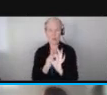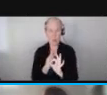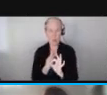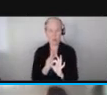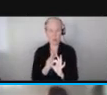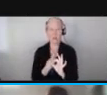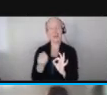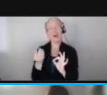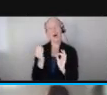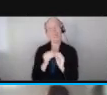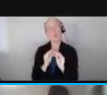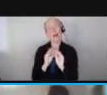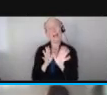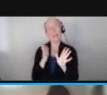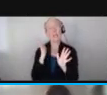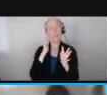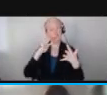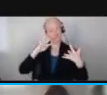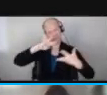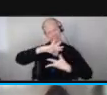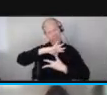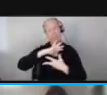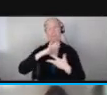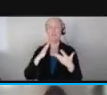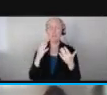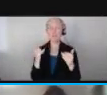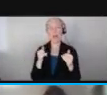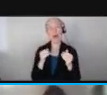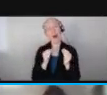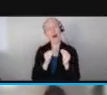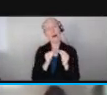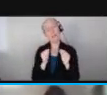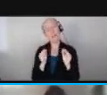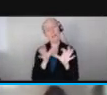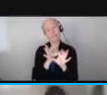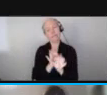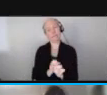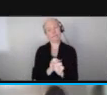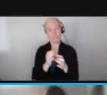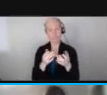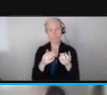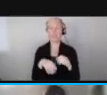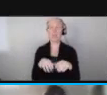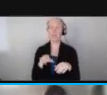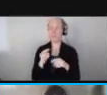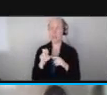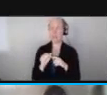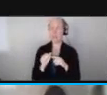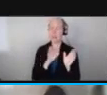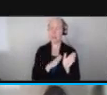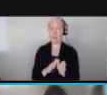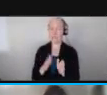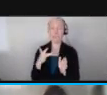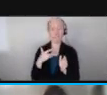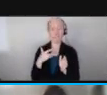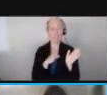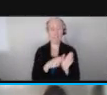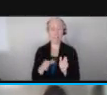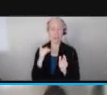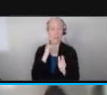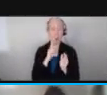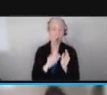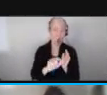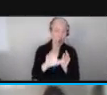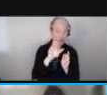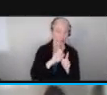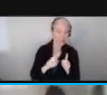less complicated looking. I will have you know that NASA, when they do planning, plans for 100 different medical